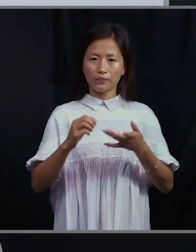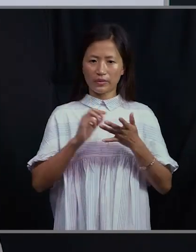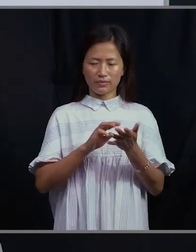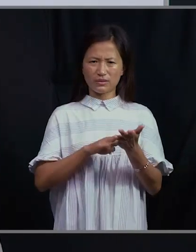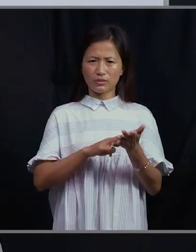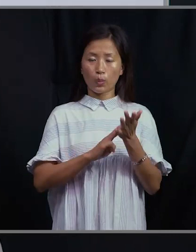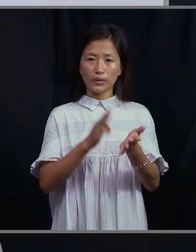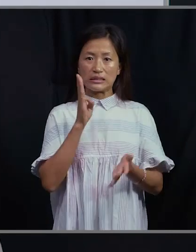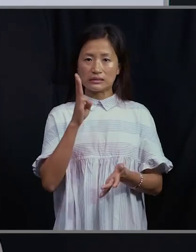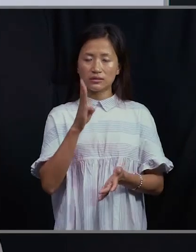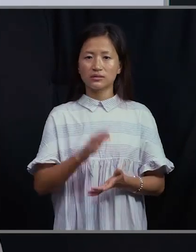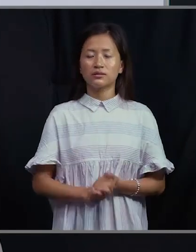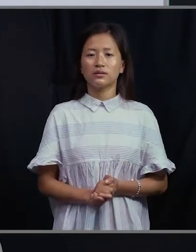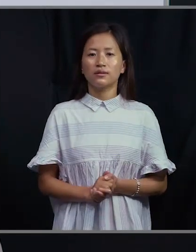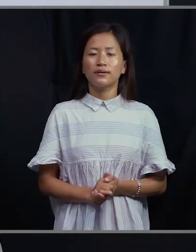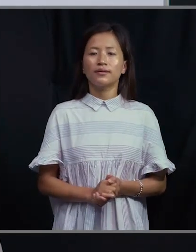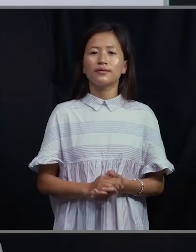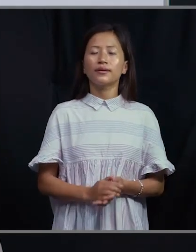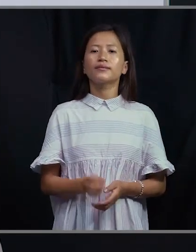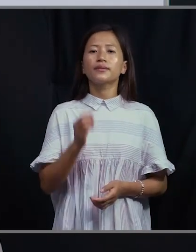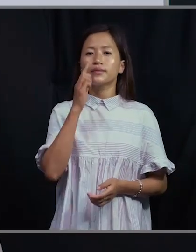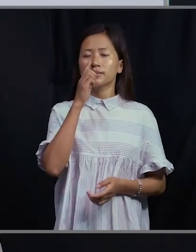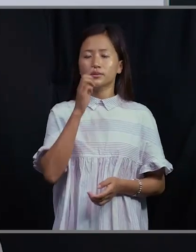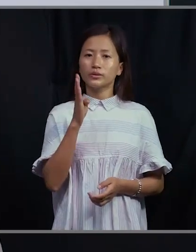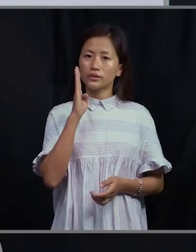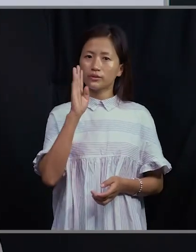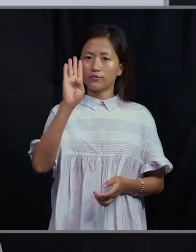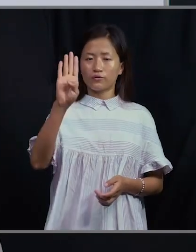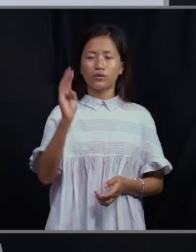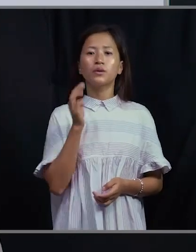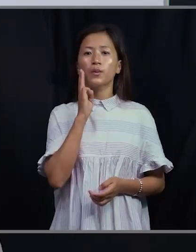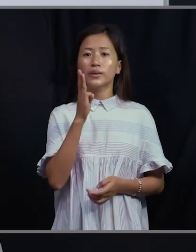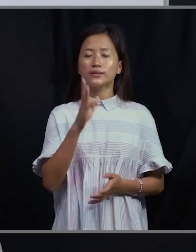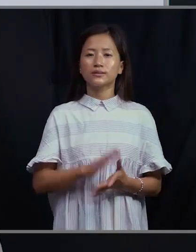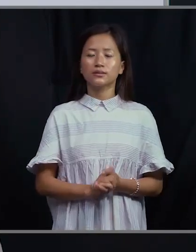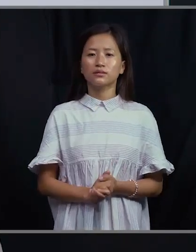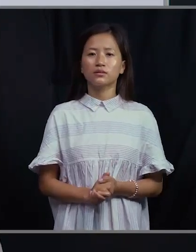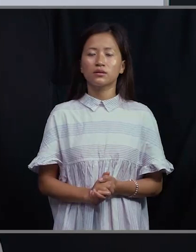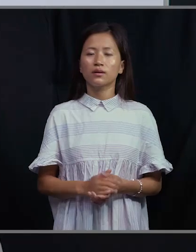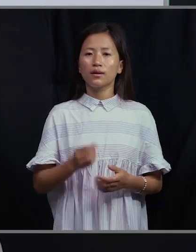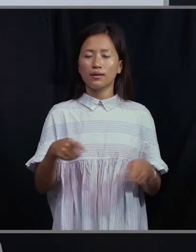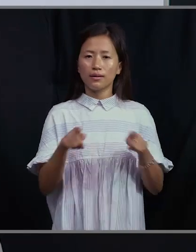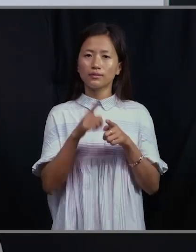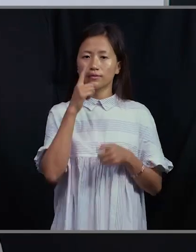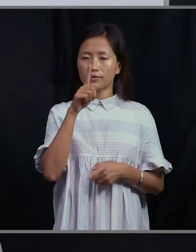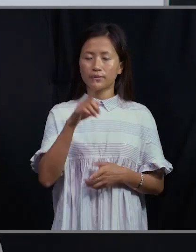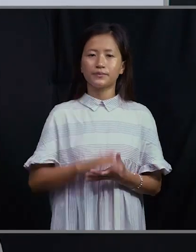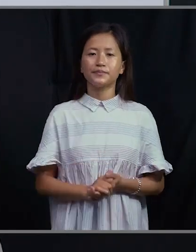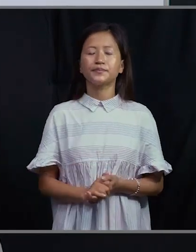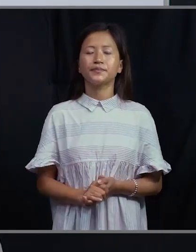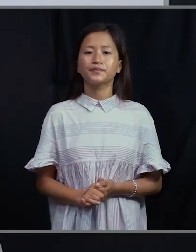women, okay, female, we need 4 witnesses. Okay, we need 4 witnesses as a female. Okay,